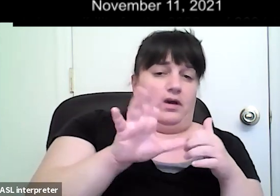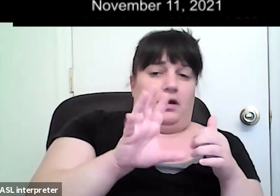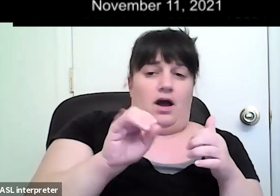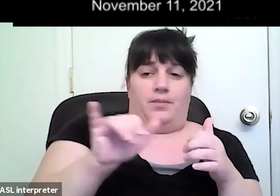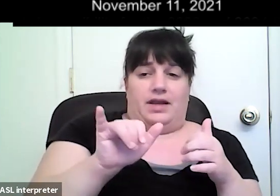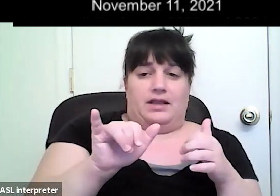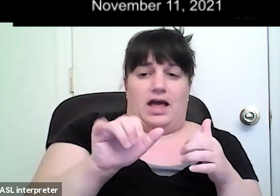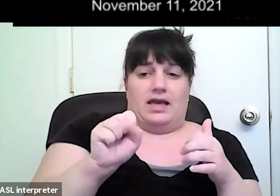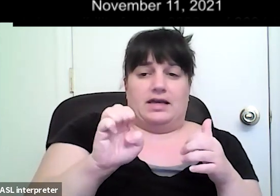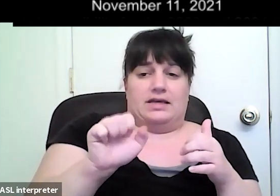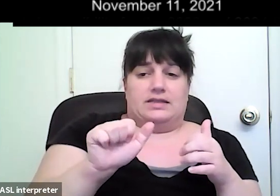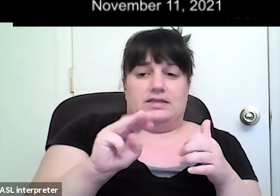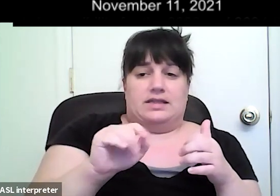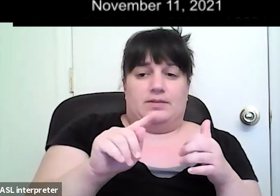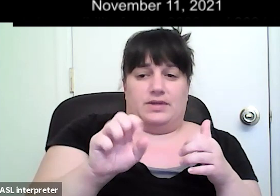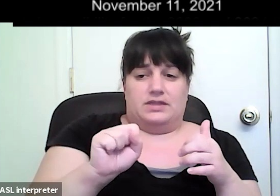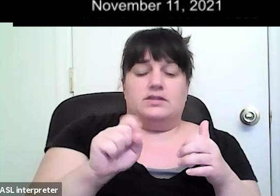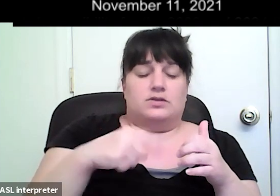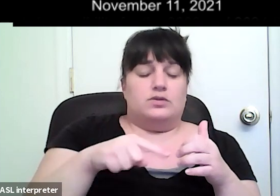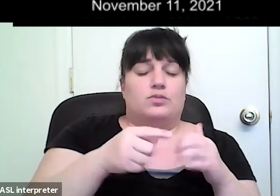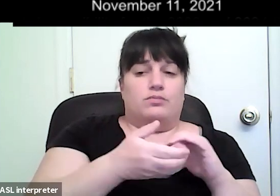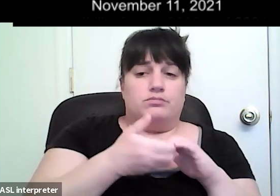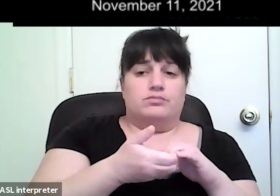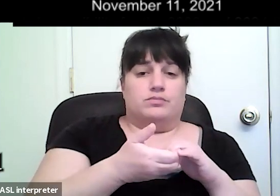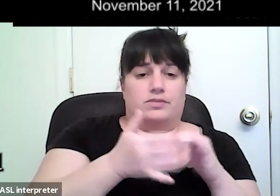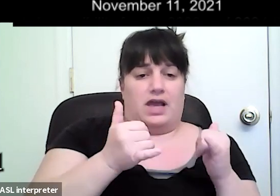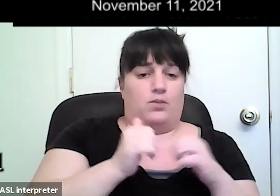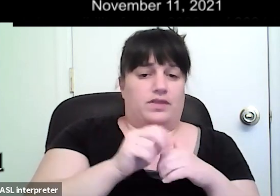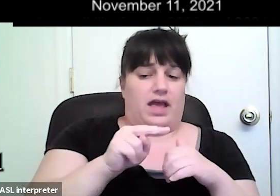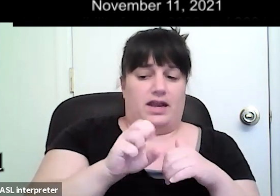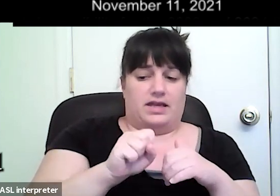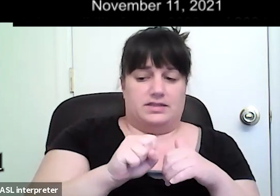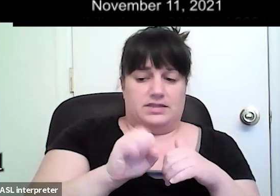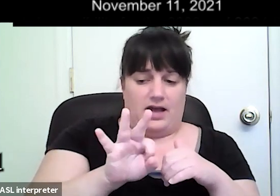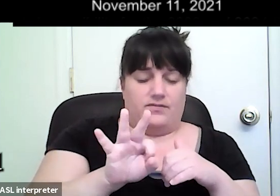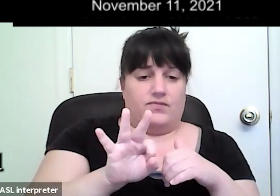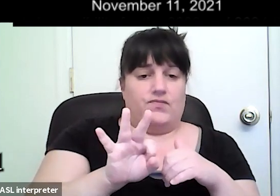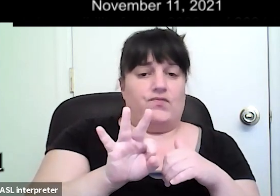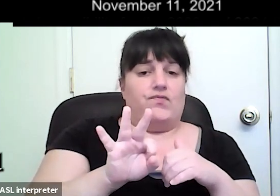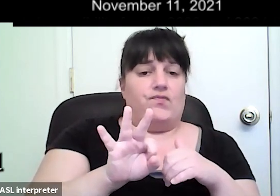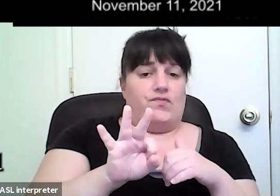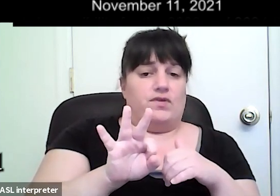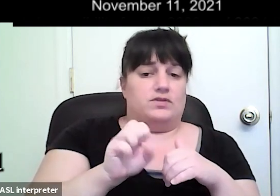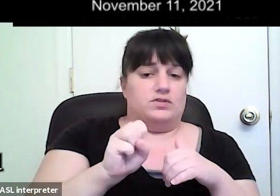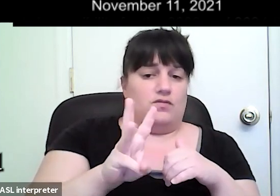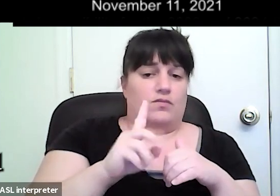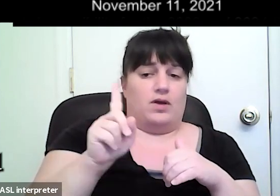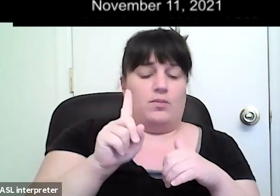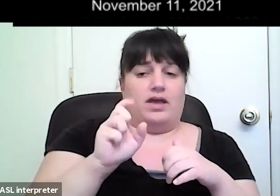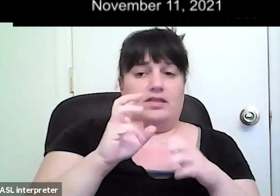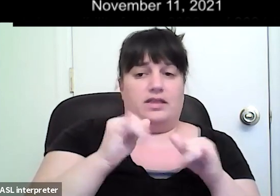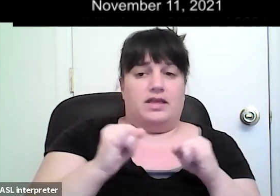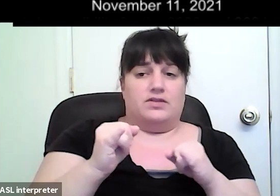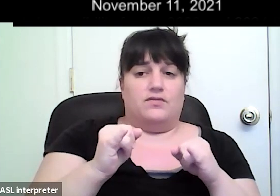example, Siemens is who we're partnering with right now with the NSF, the NX software, and where our individuals